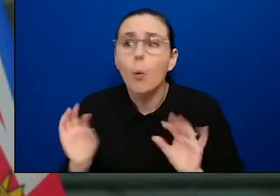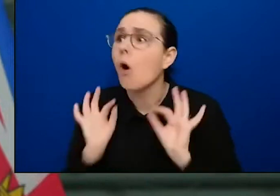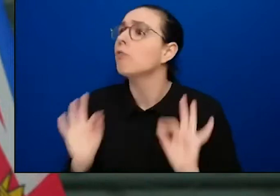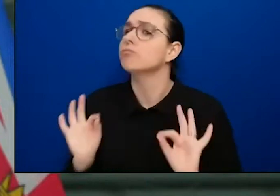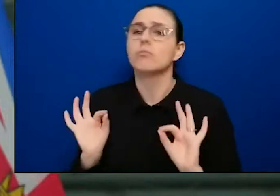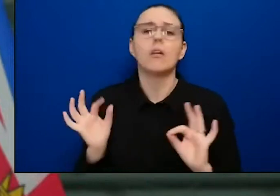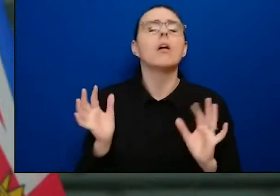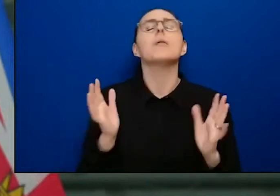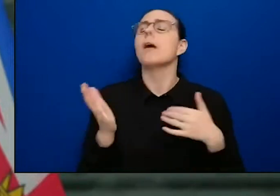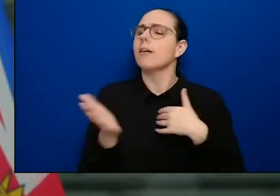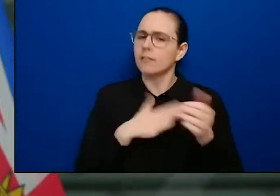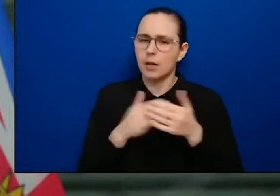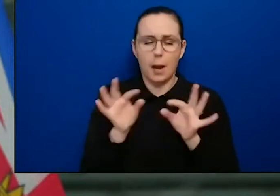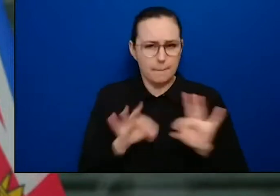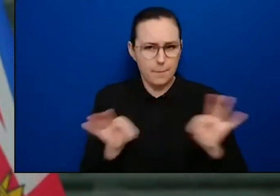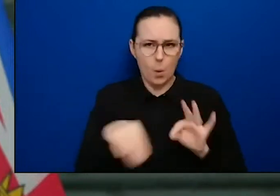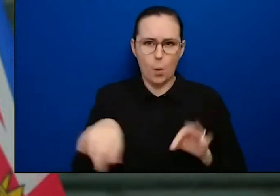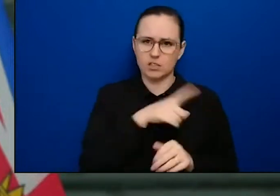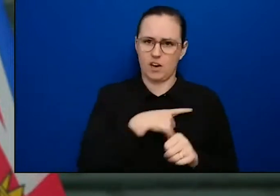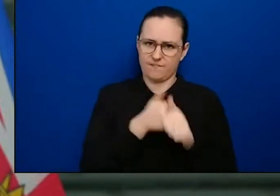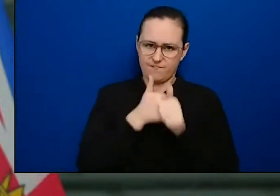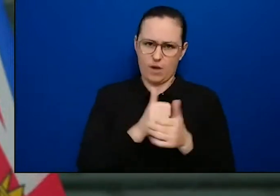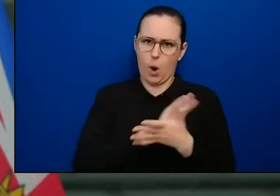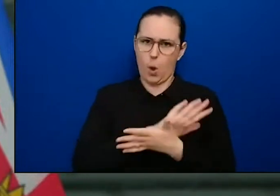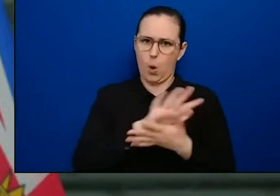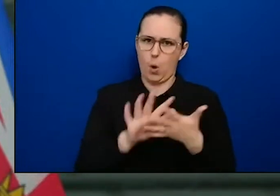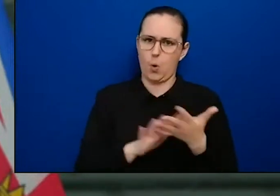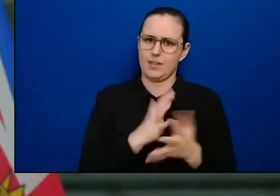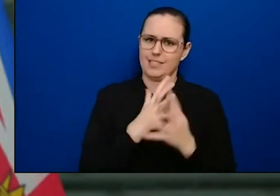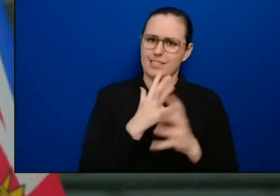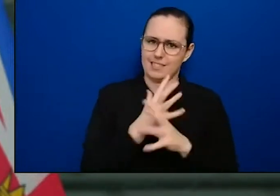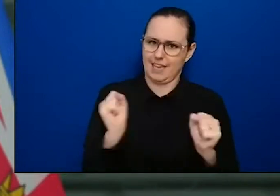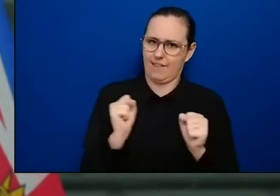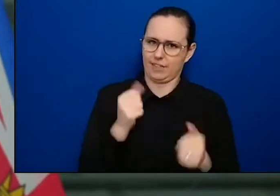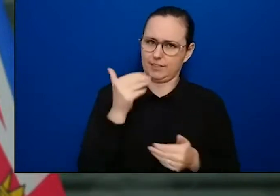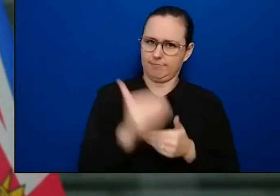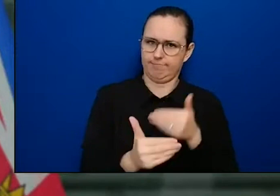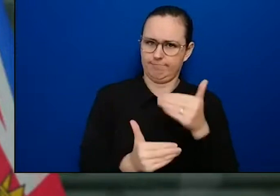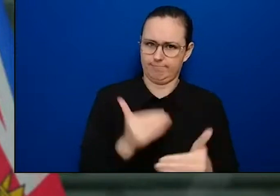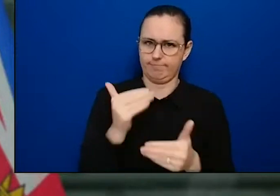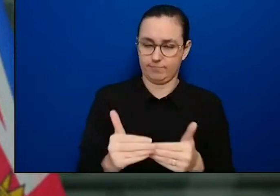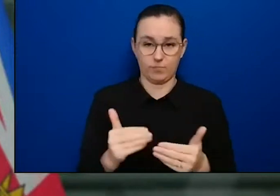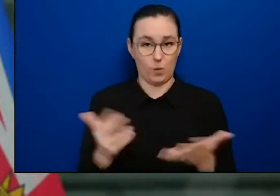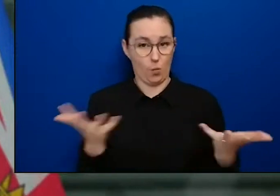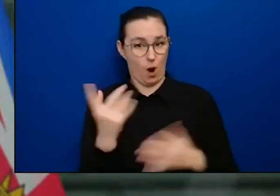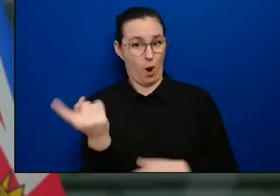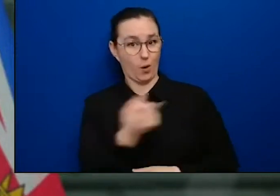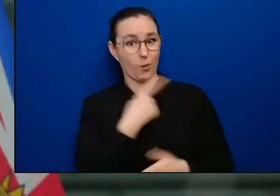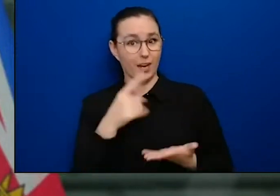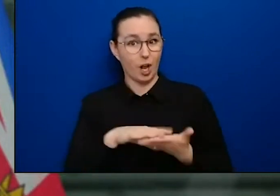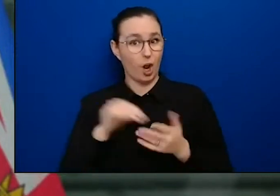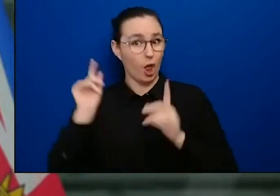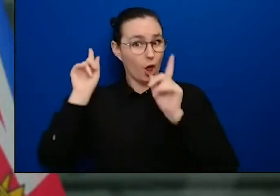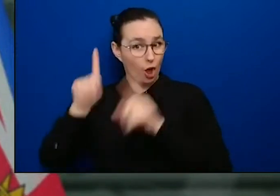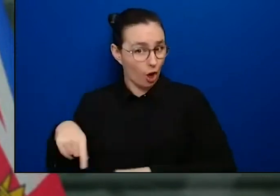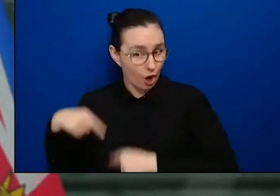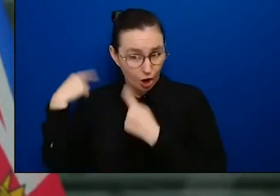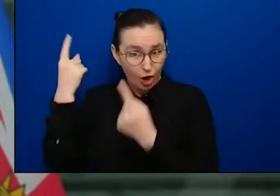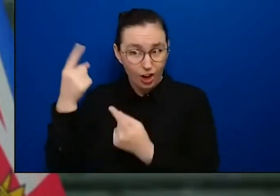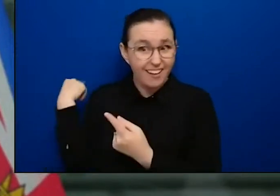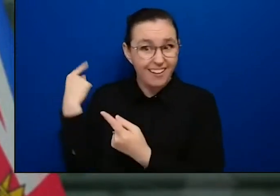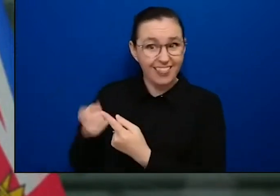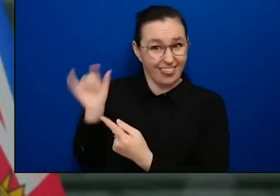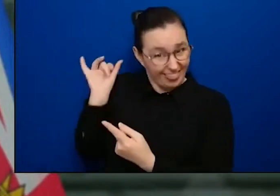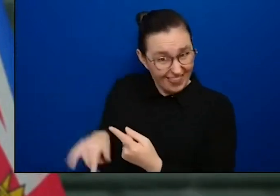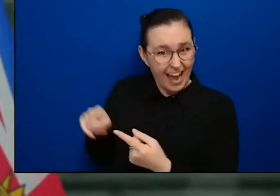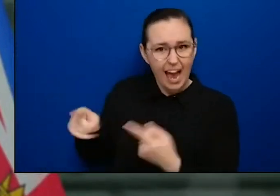measures work. We have seen this repeatedly over the last 2 years. We know that, and we know that they work against all the